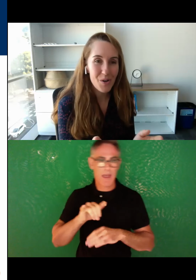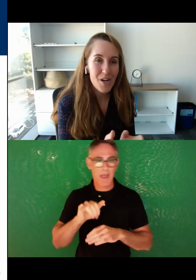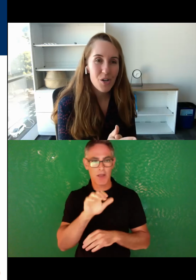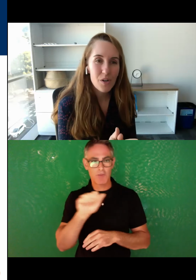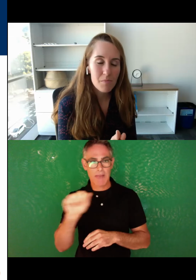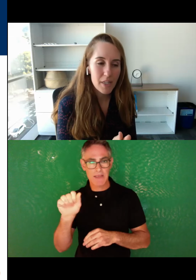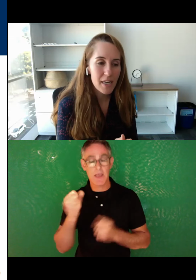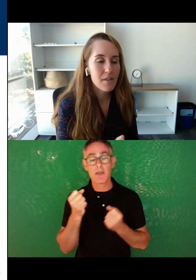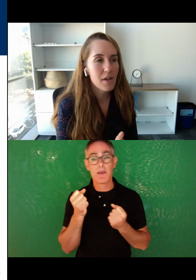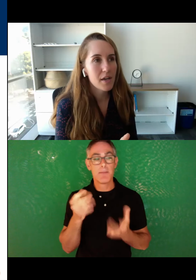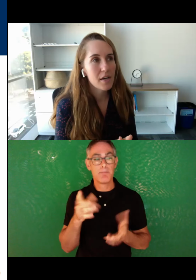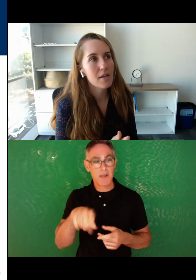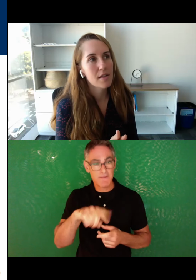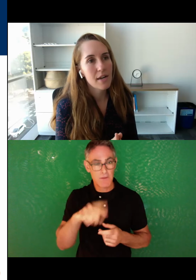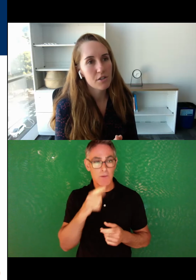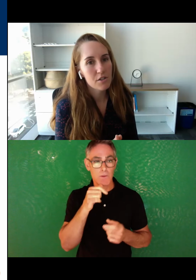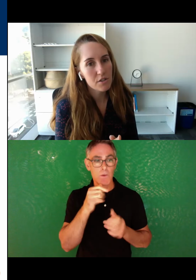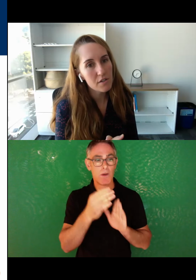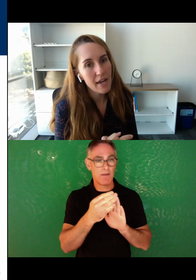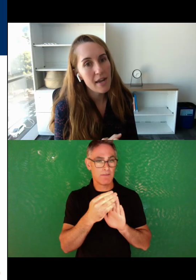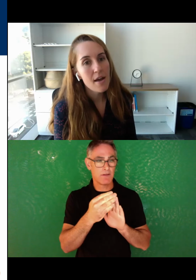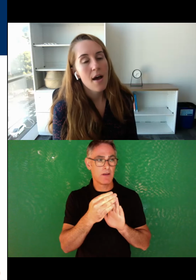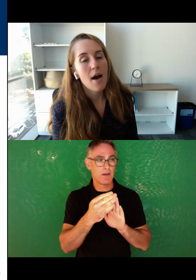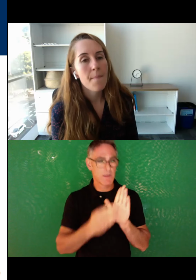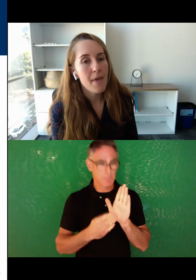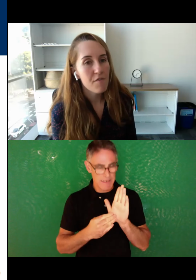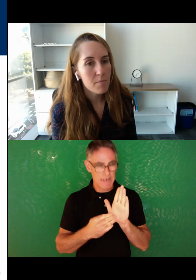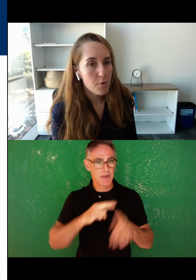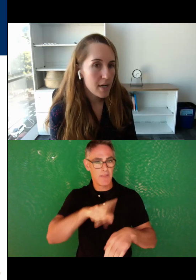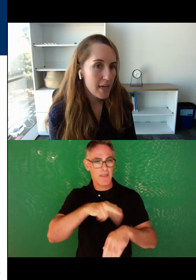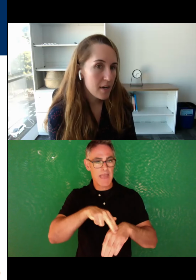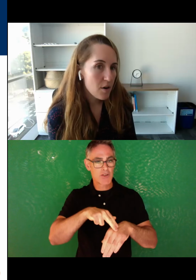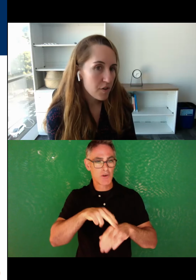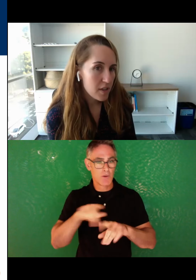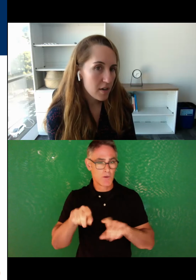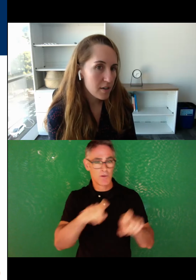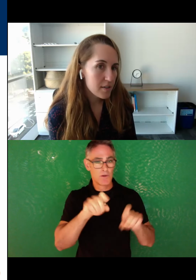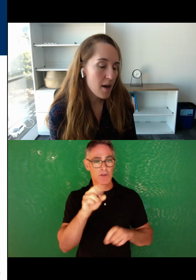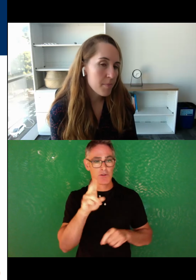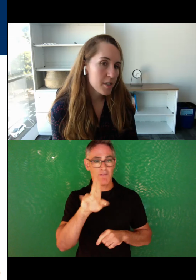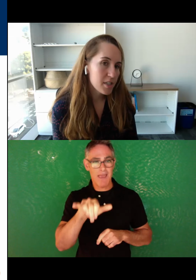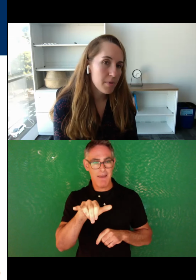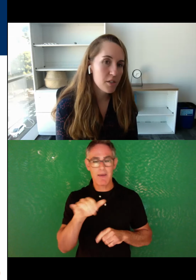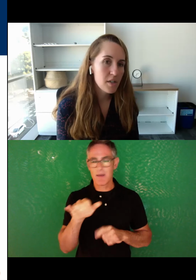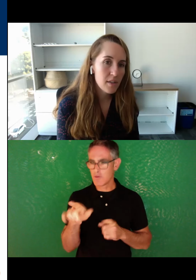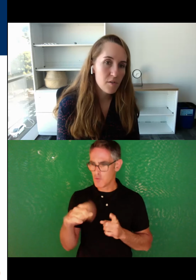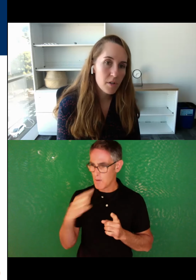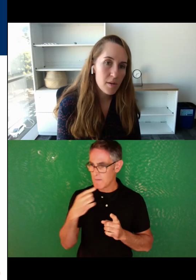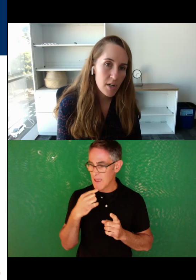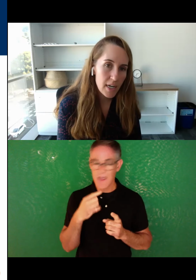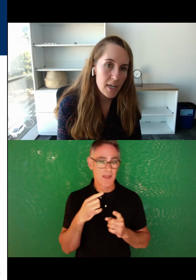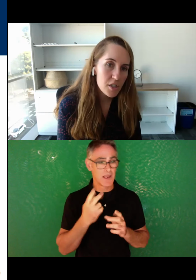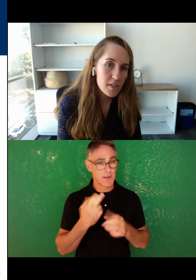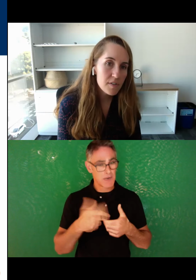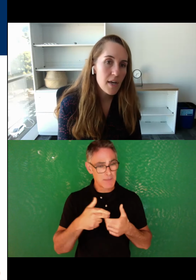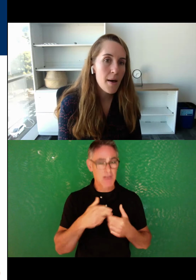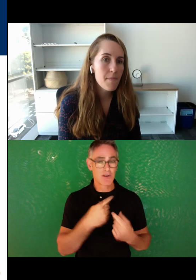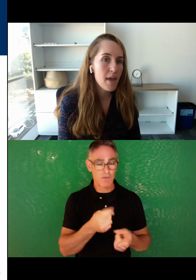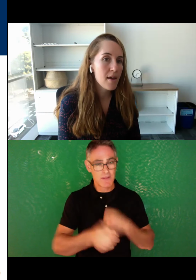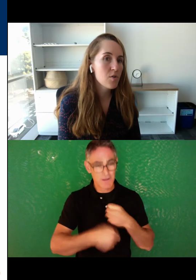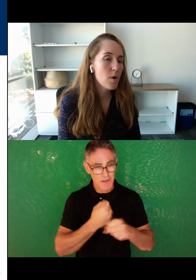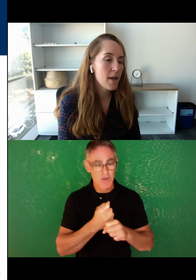of you who complete the national survey have reported over the years on participation in livable community